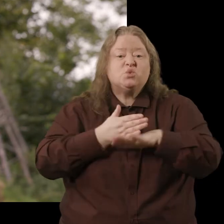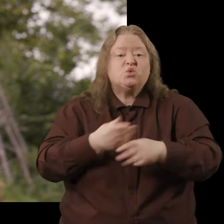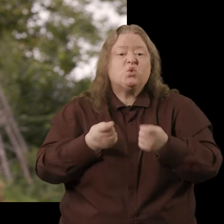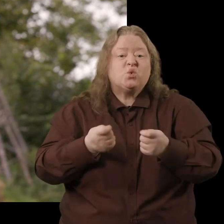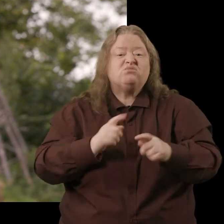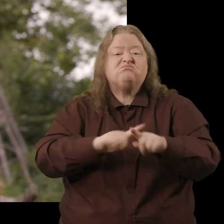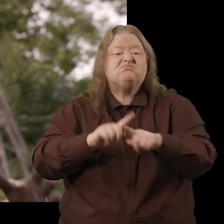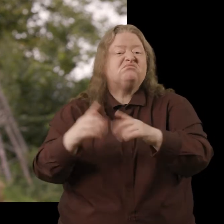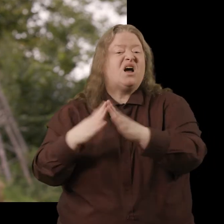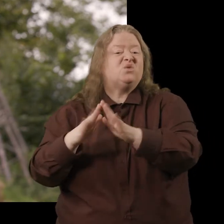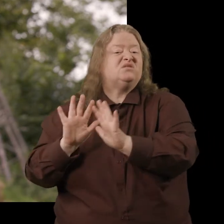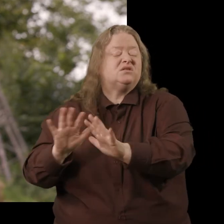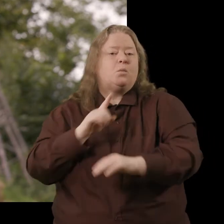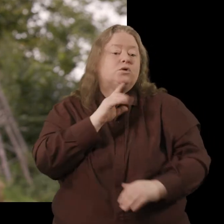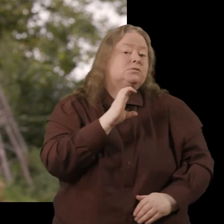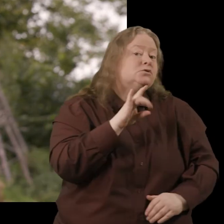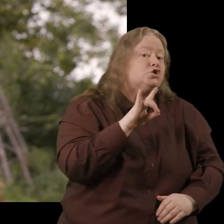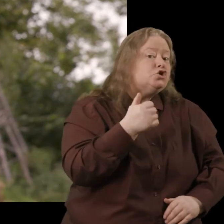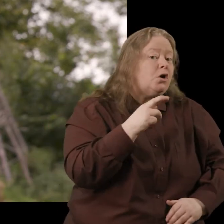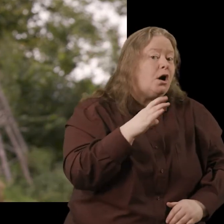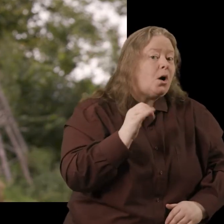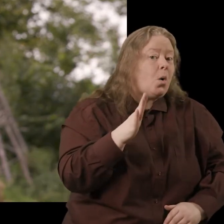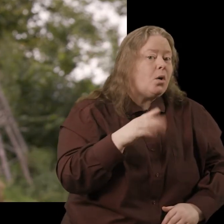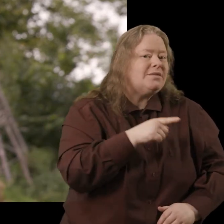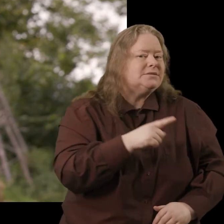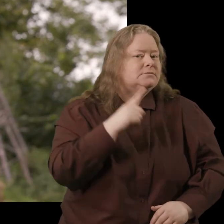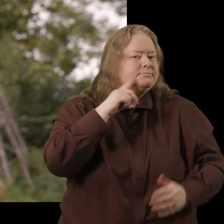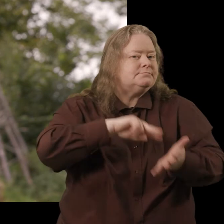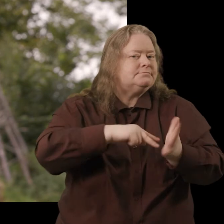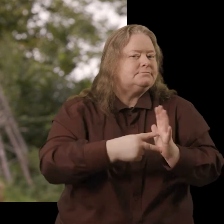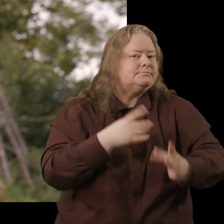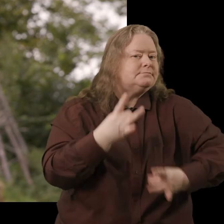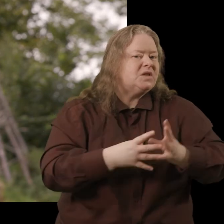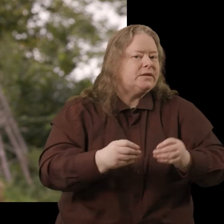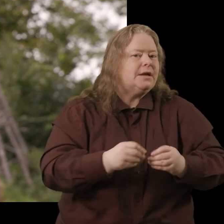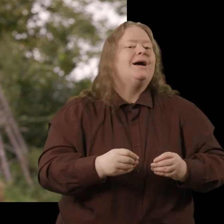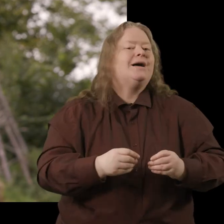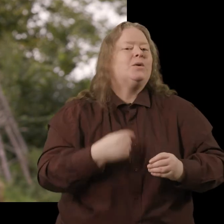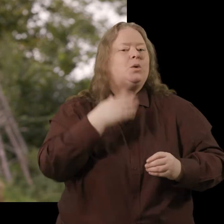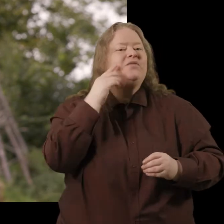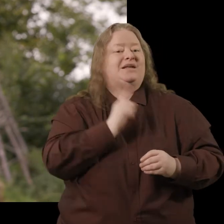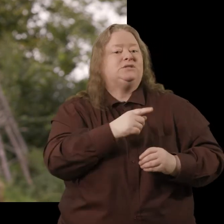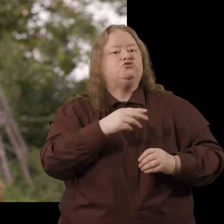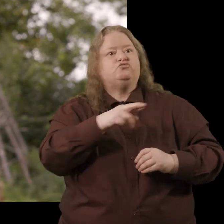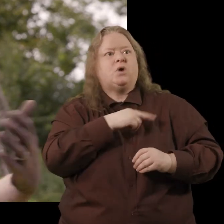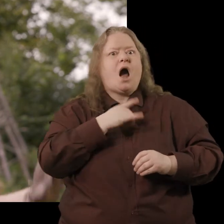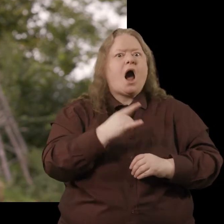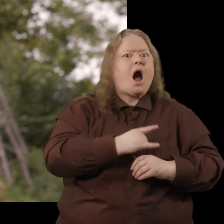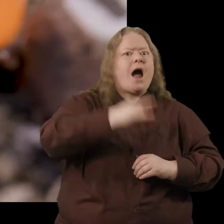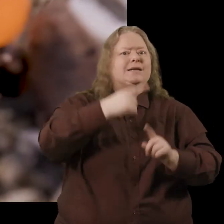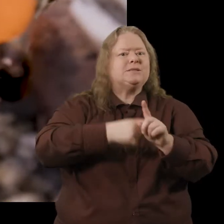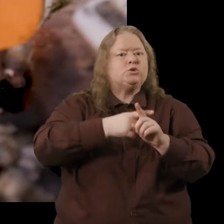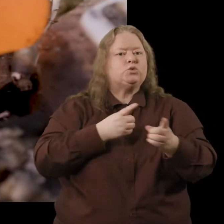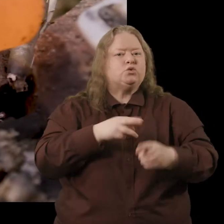of your domestic things, but where we find charcoal, which is a deliberately made thing, then we know that it's to reach high temperatures to do hot